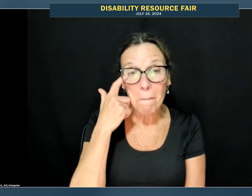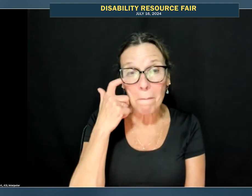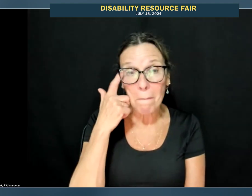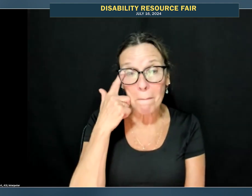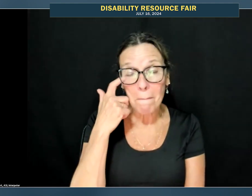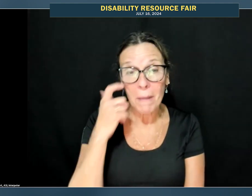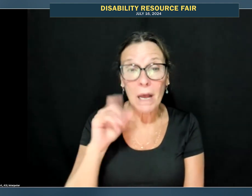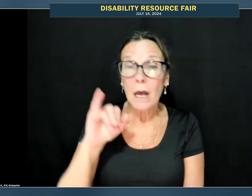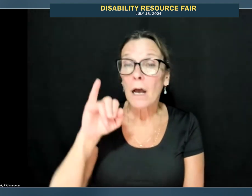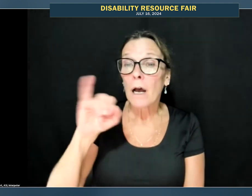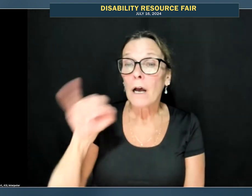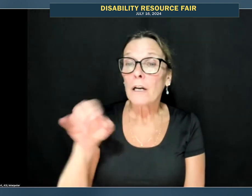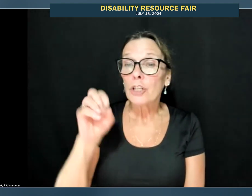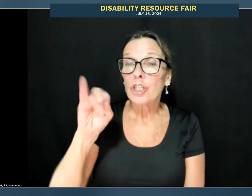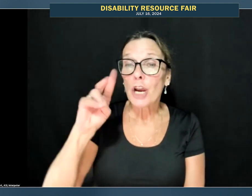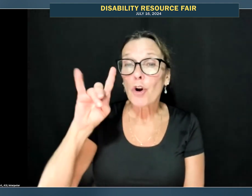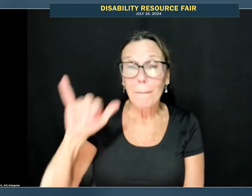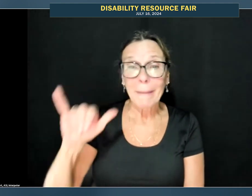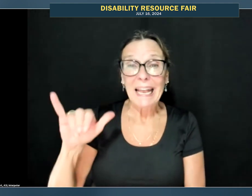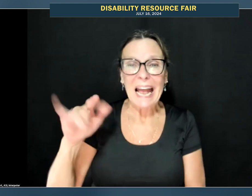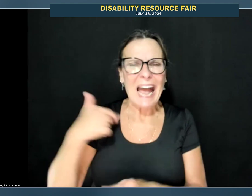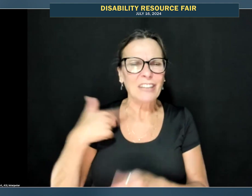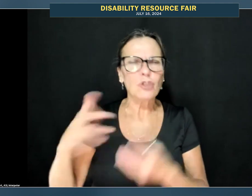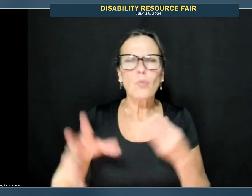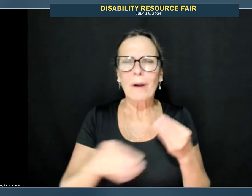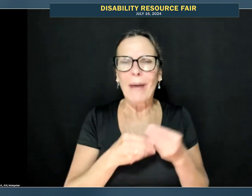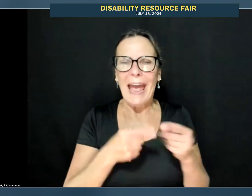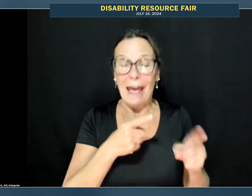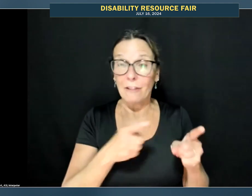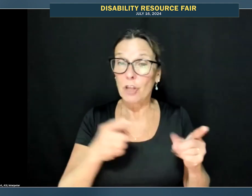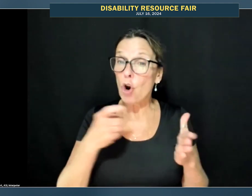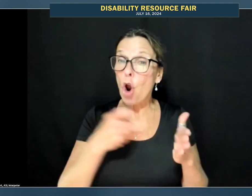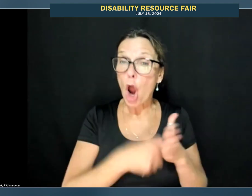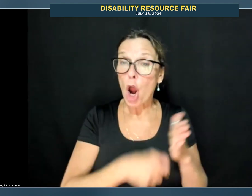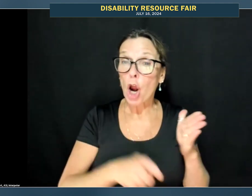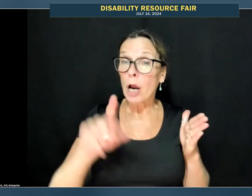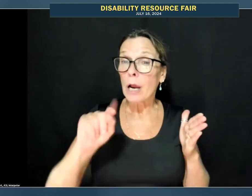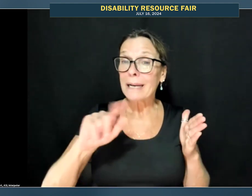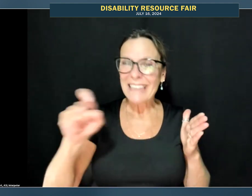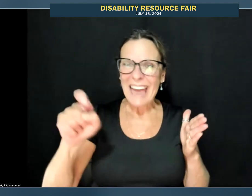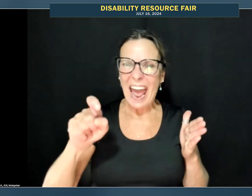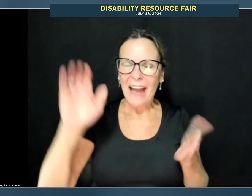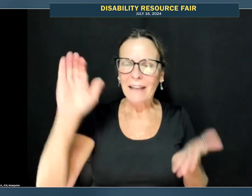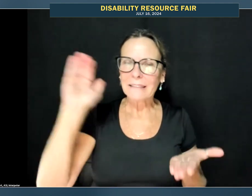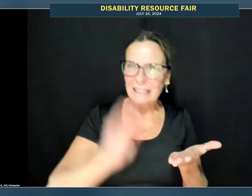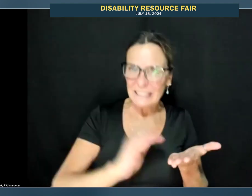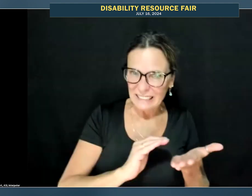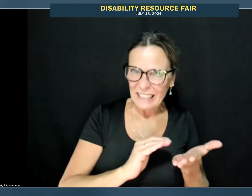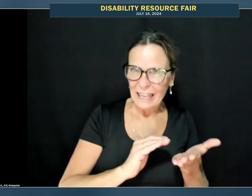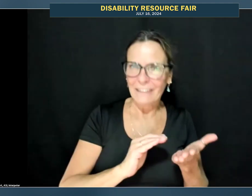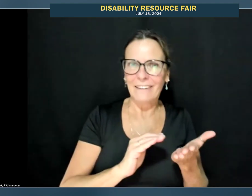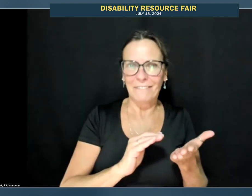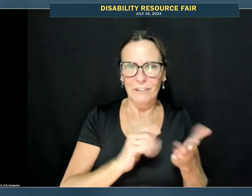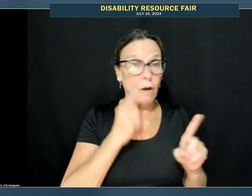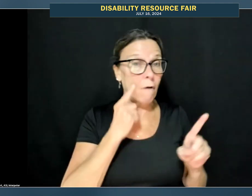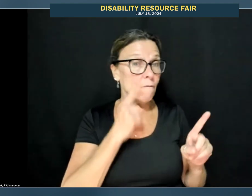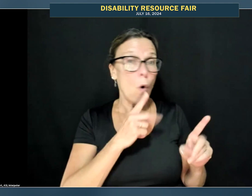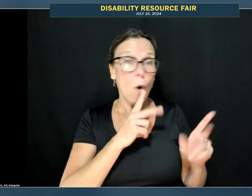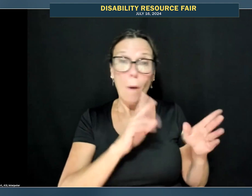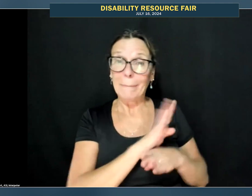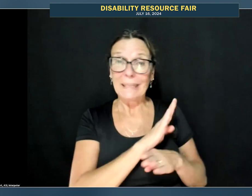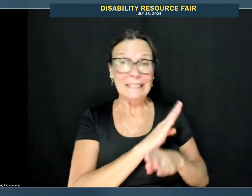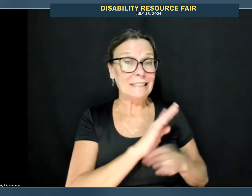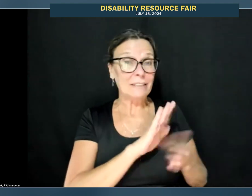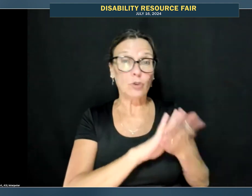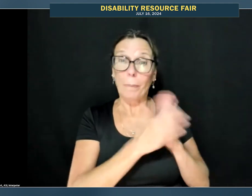Thank you. Jeremy, I'll just add that there are tax incentives available to businesses to become accessible. I